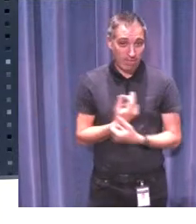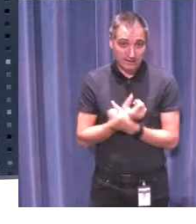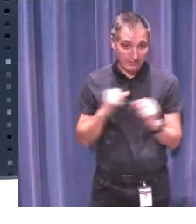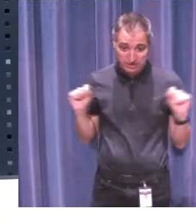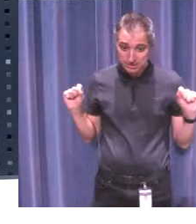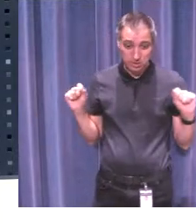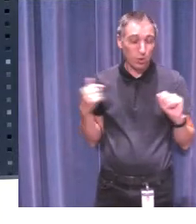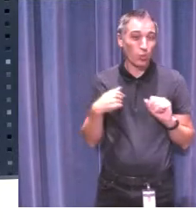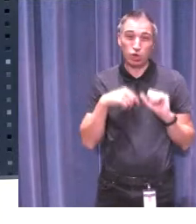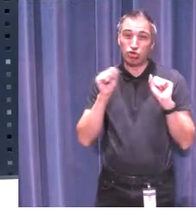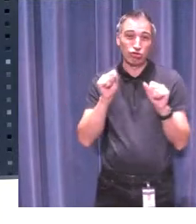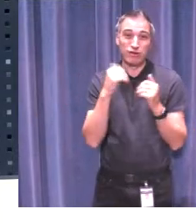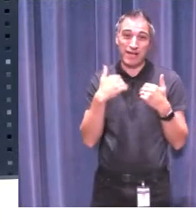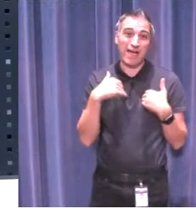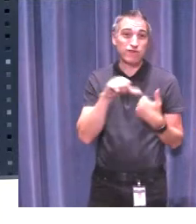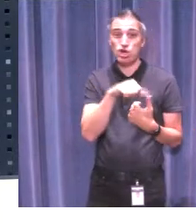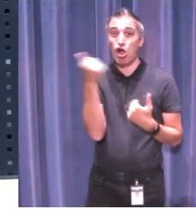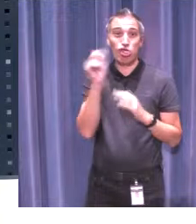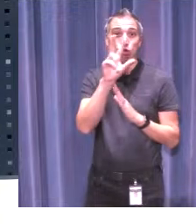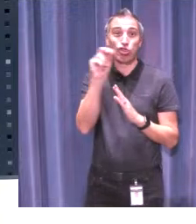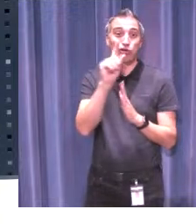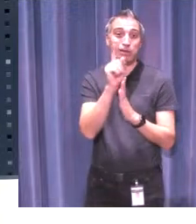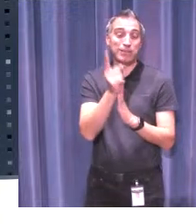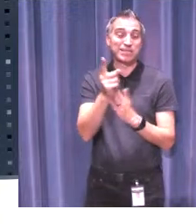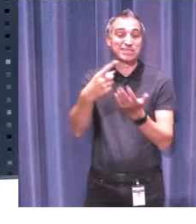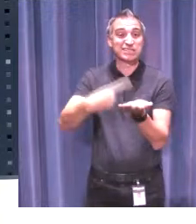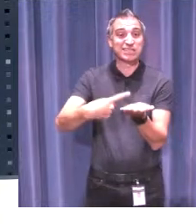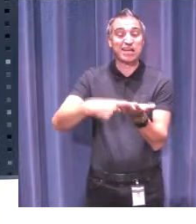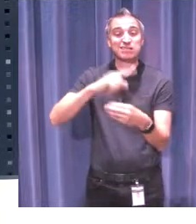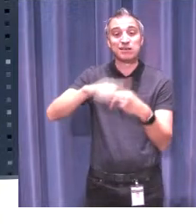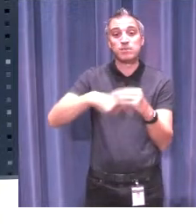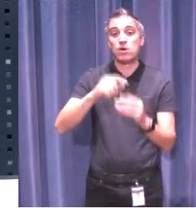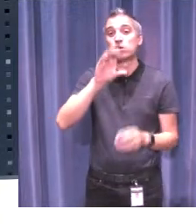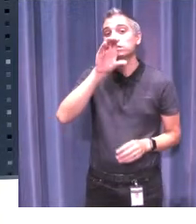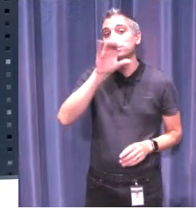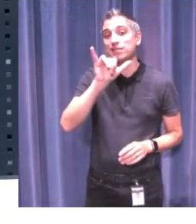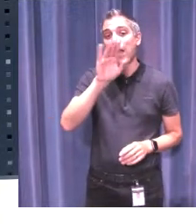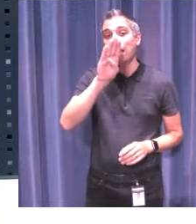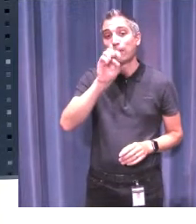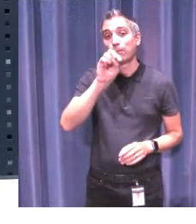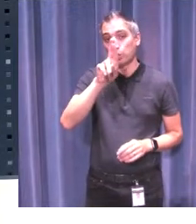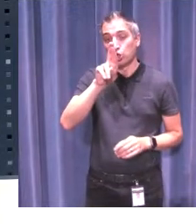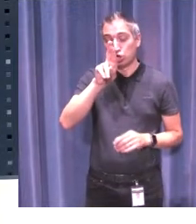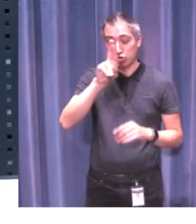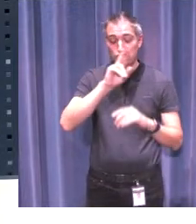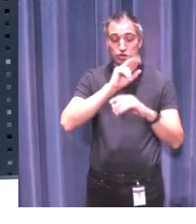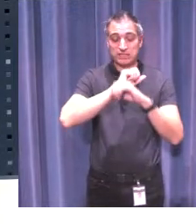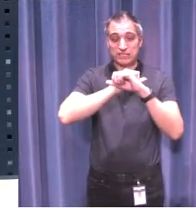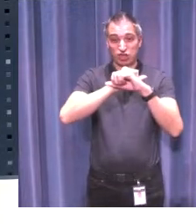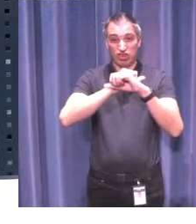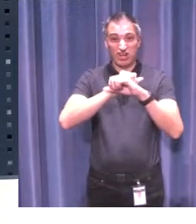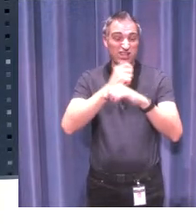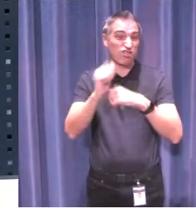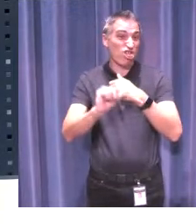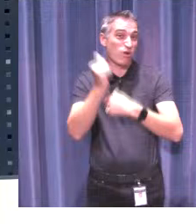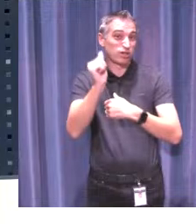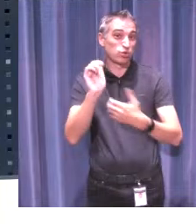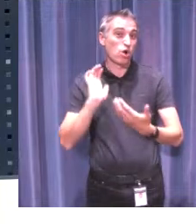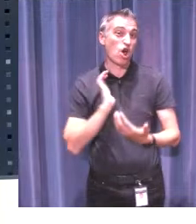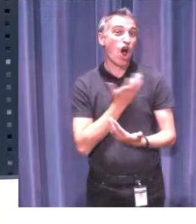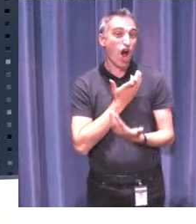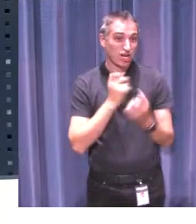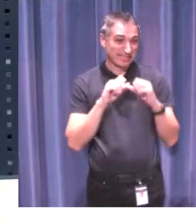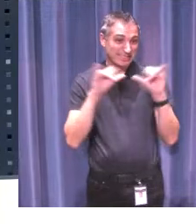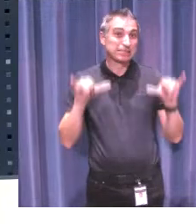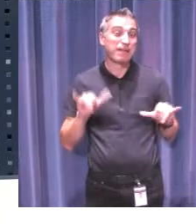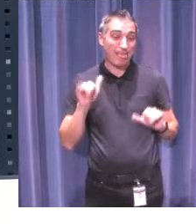could spend a whole nother 30 minutes talking about cybersecurity and the threats that exist to our systems, which in many